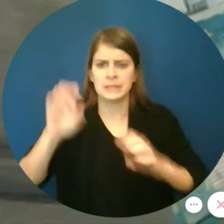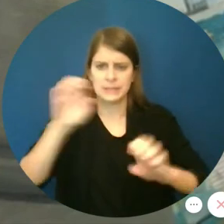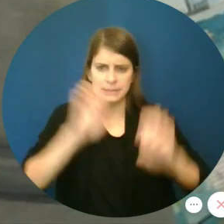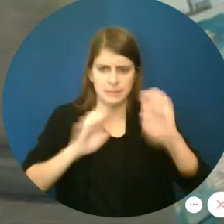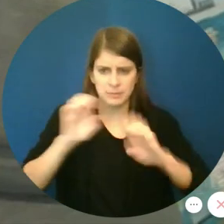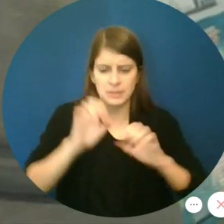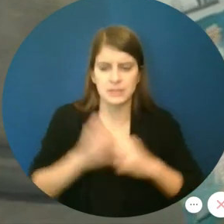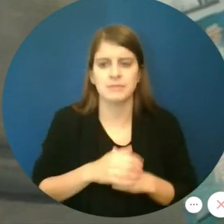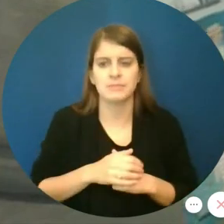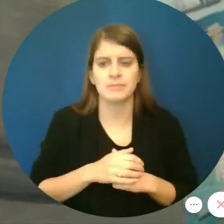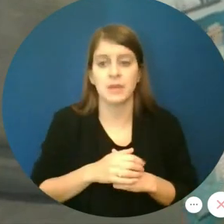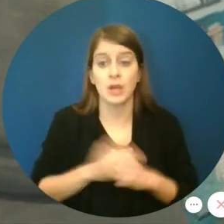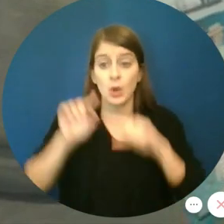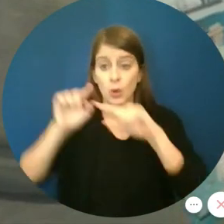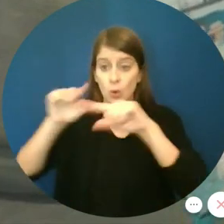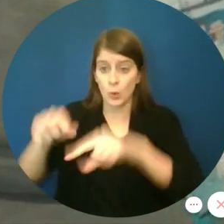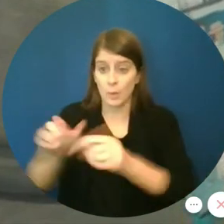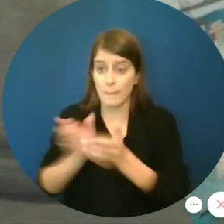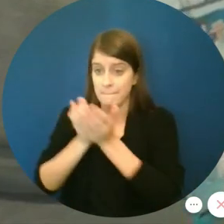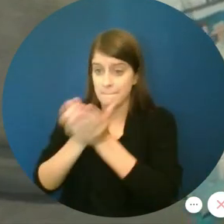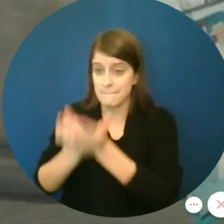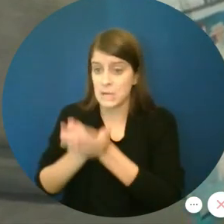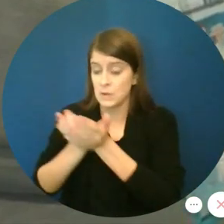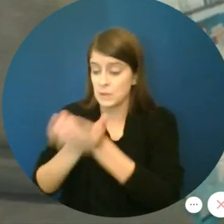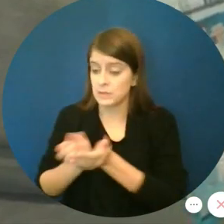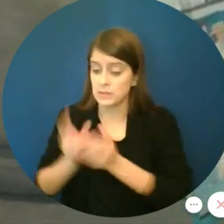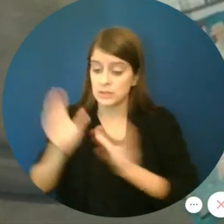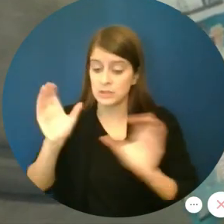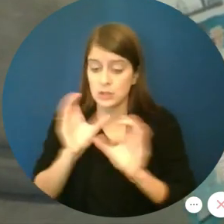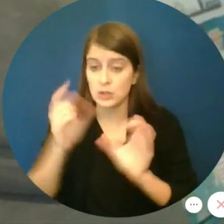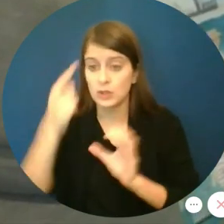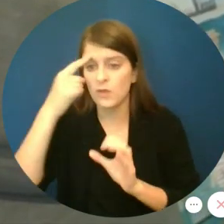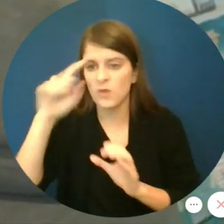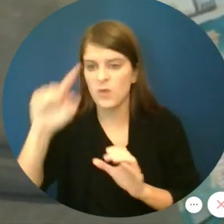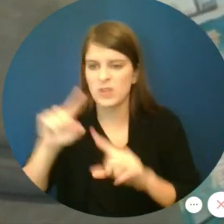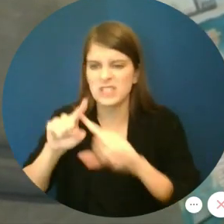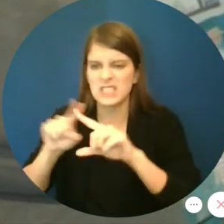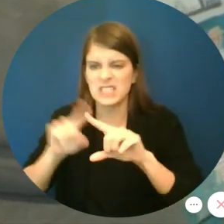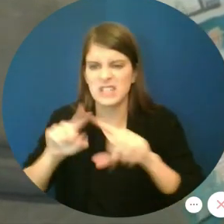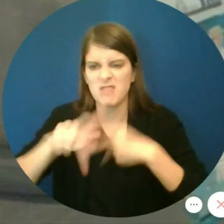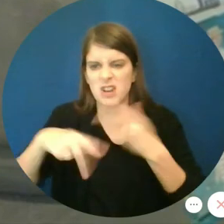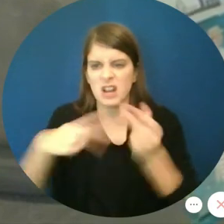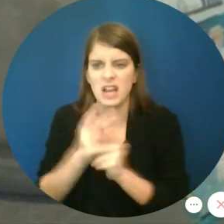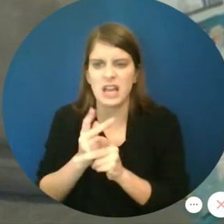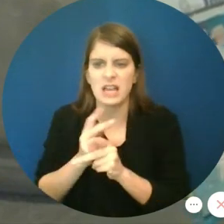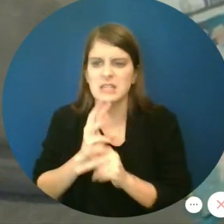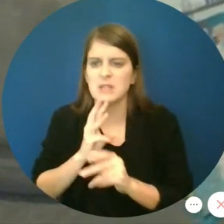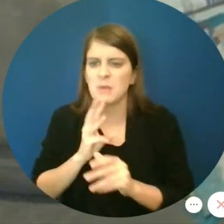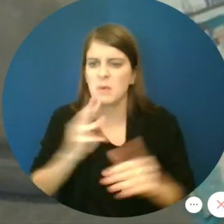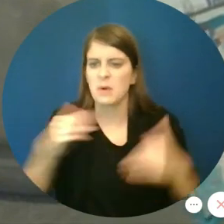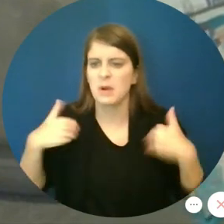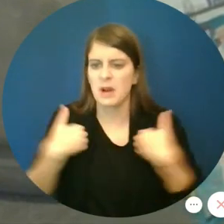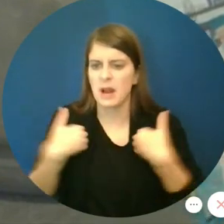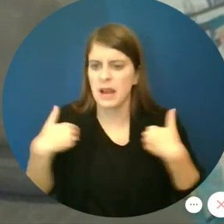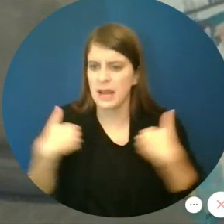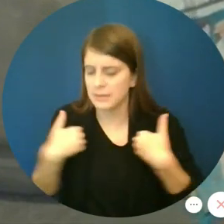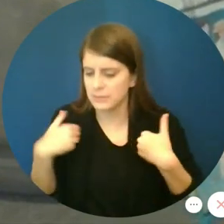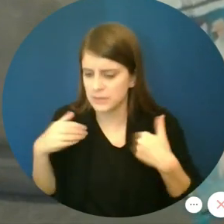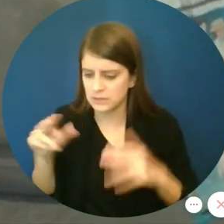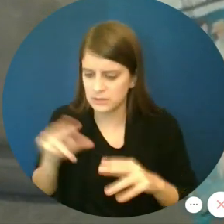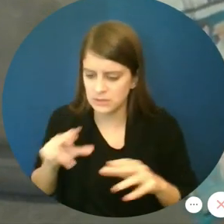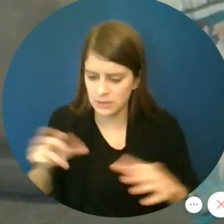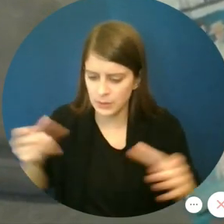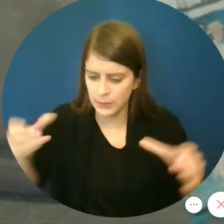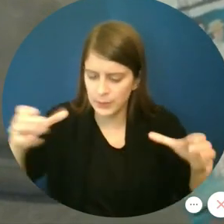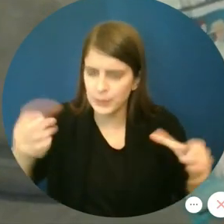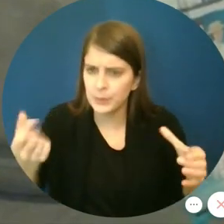the collecting boat, Ernest looked for sea urchins, sand dollars, starfish, and marine worms. He